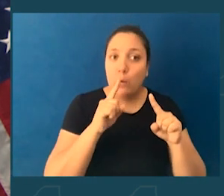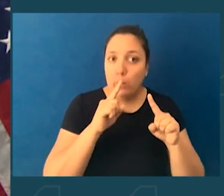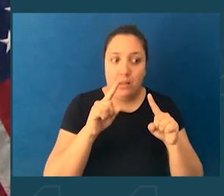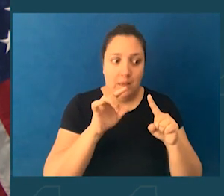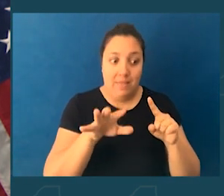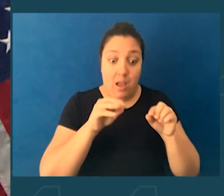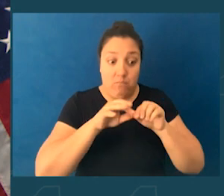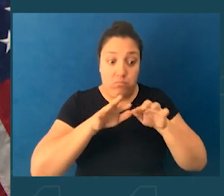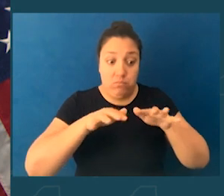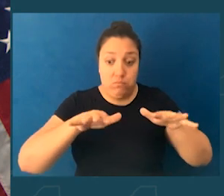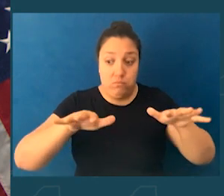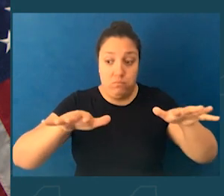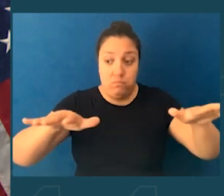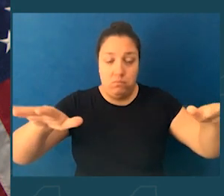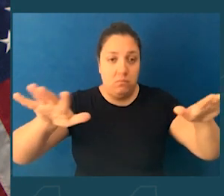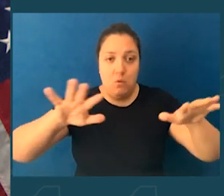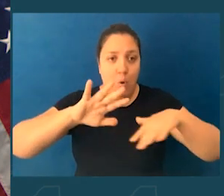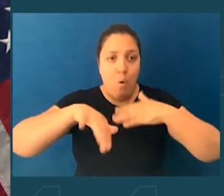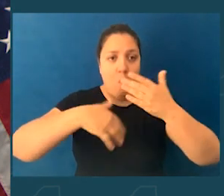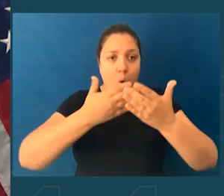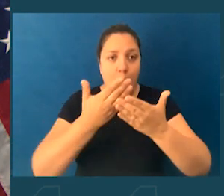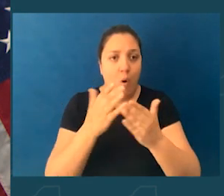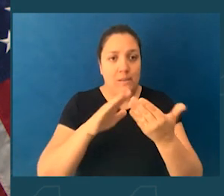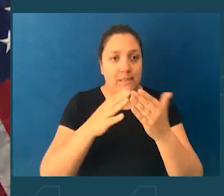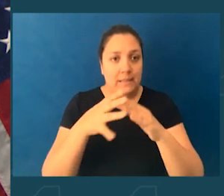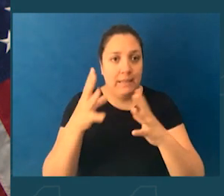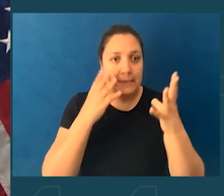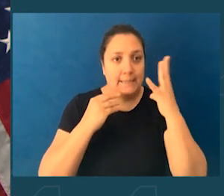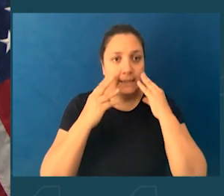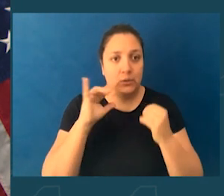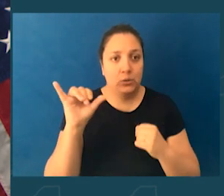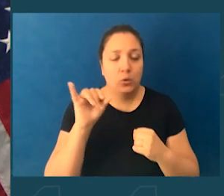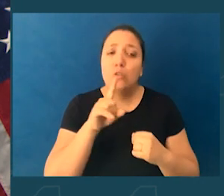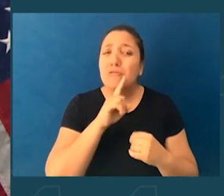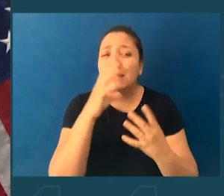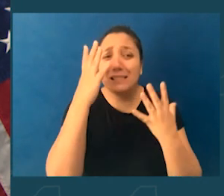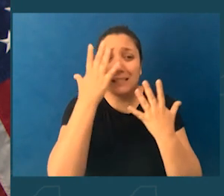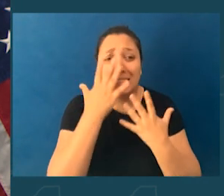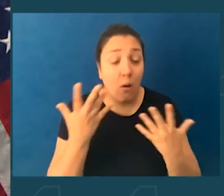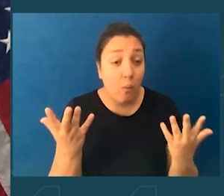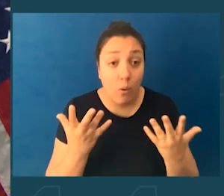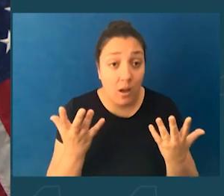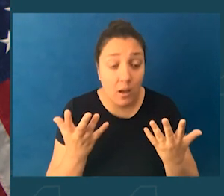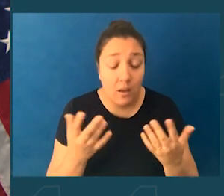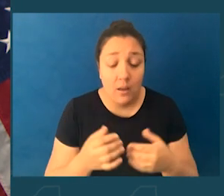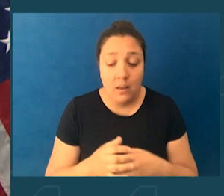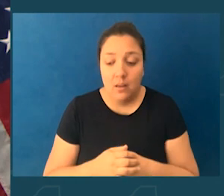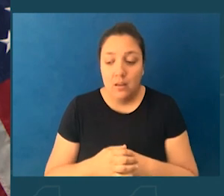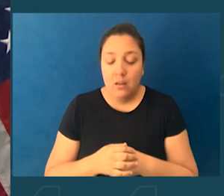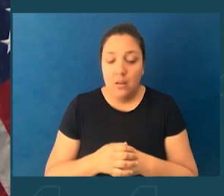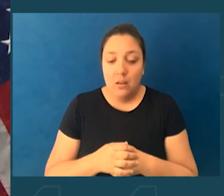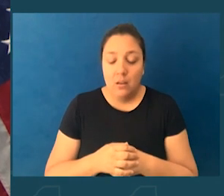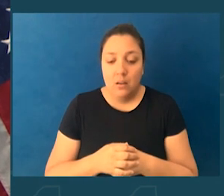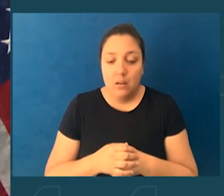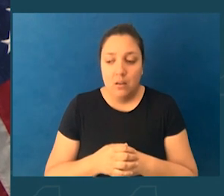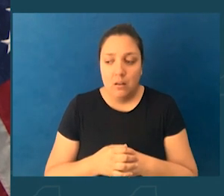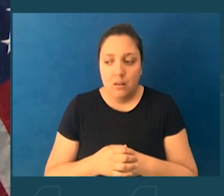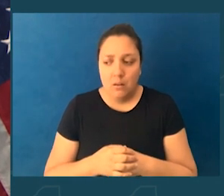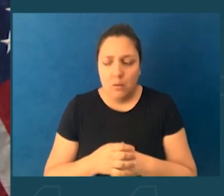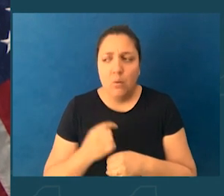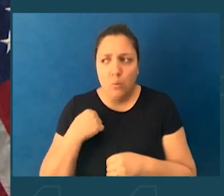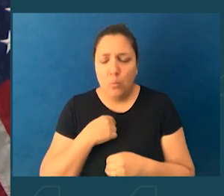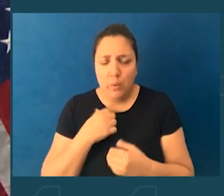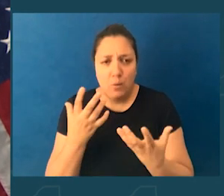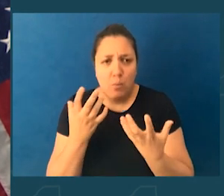vulnerability. And what is so sad is that, you know, we sought a shoulder to cry on and many to trust